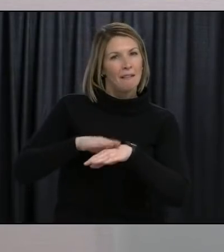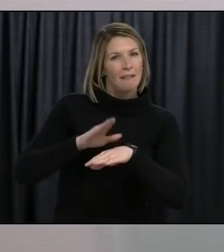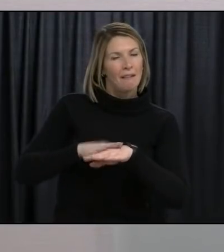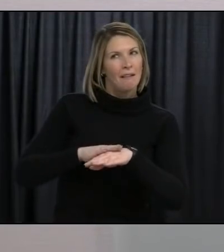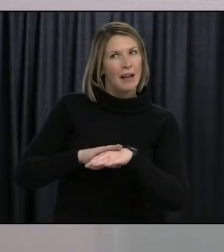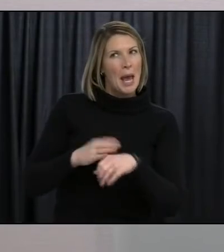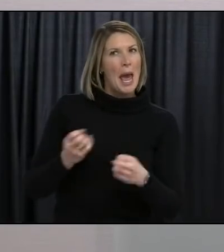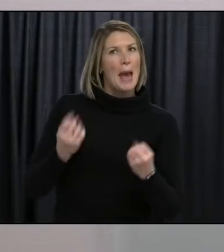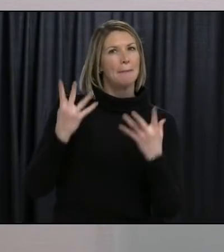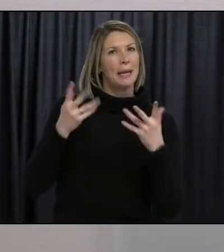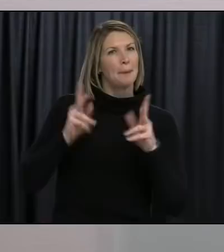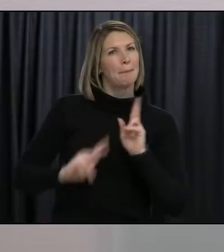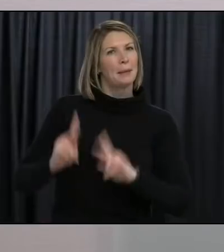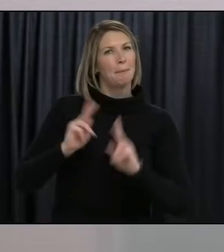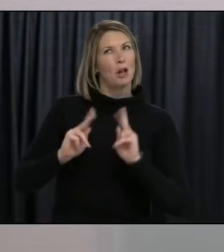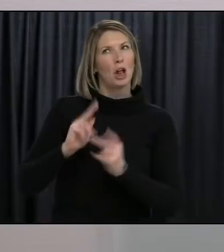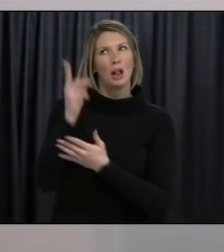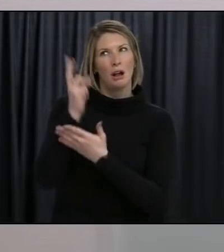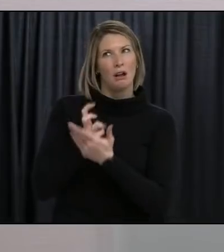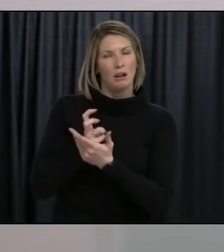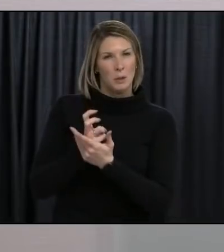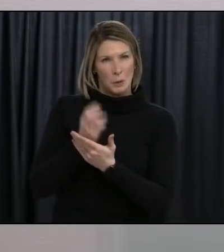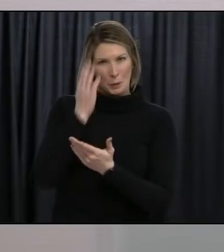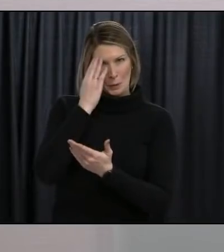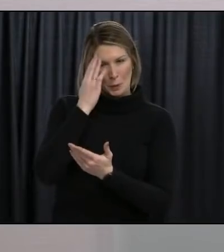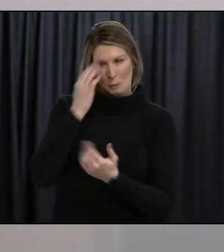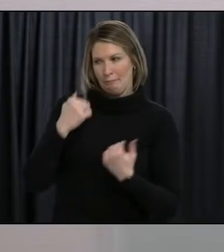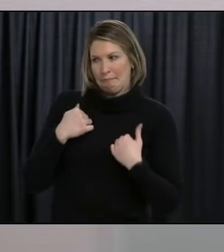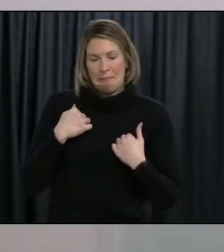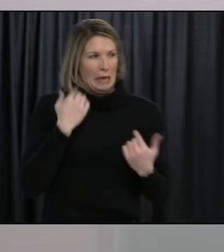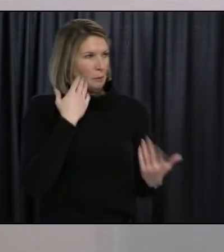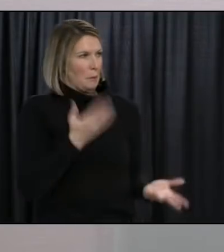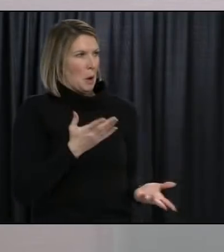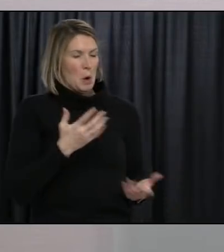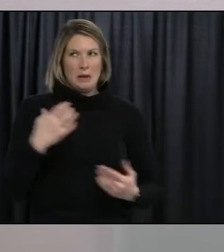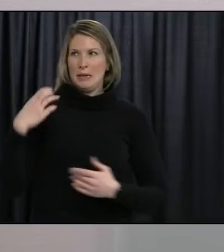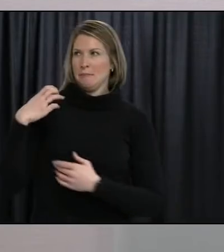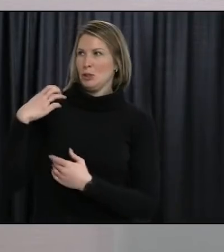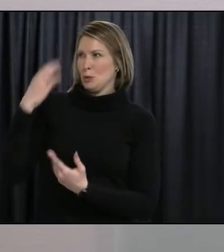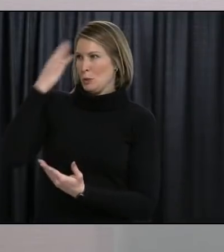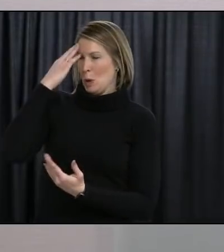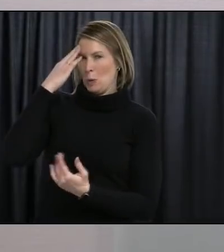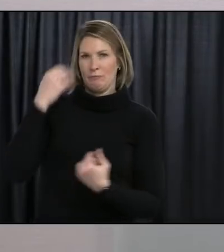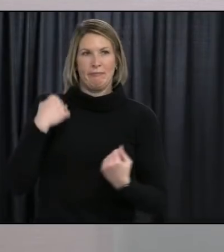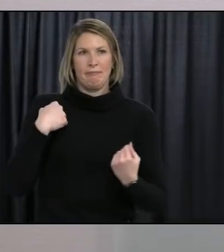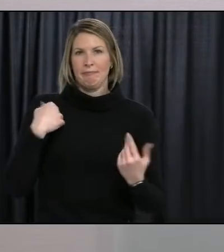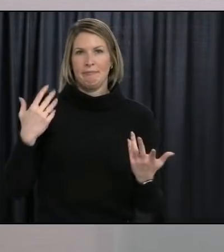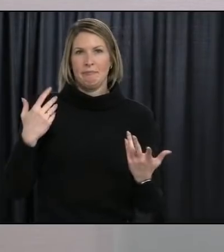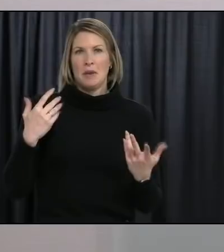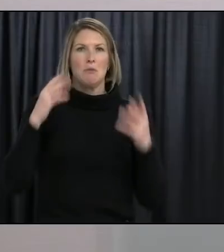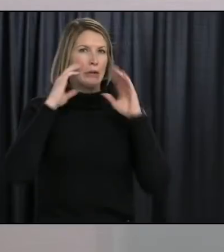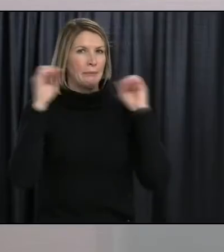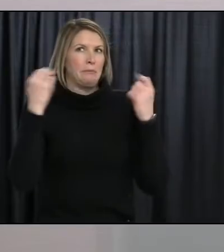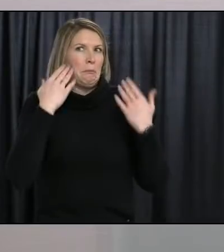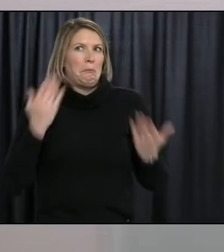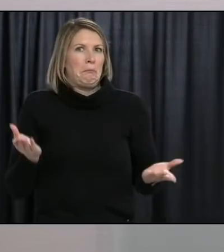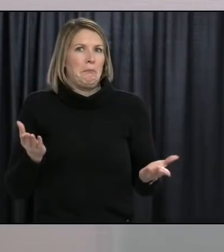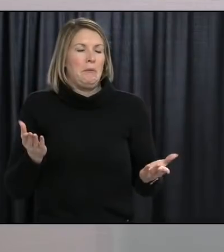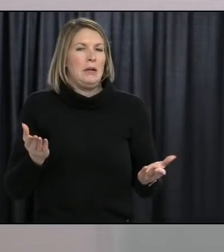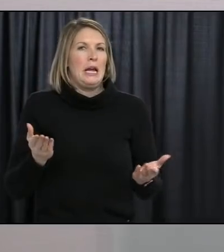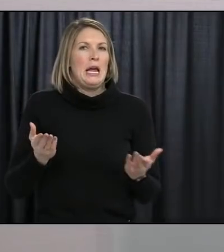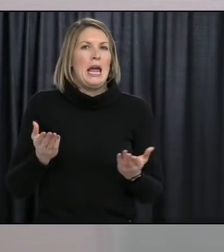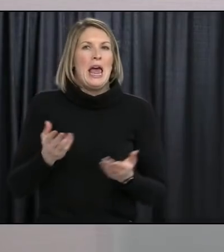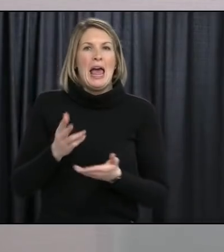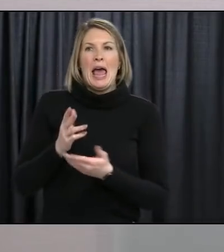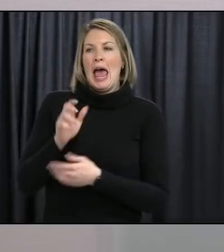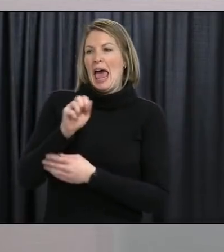I actually don't know, Minister, if you have that information, but I don't have that. I apologize. There's no way to know. No, because of the way the app was designed